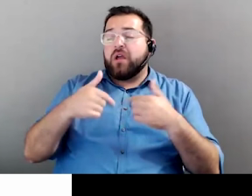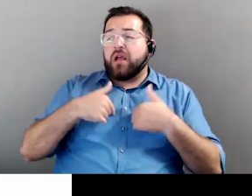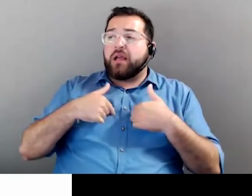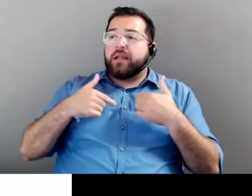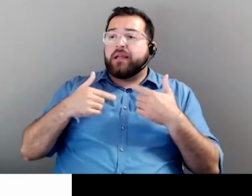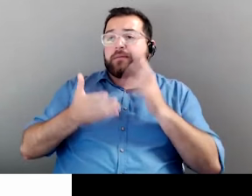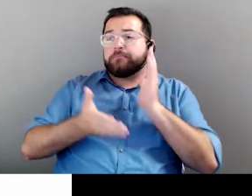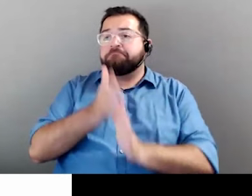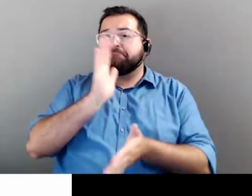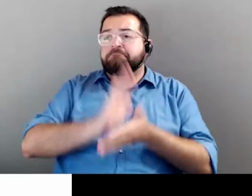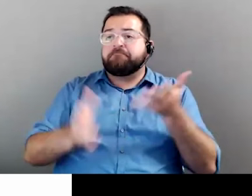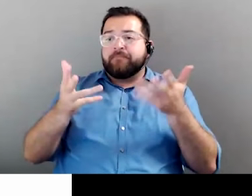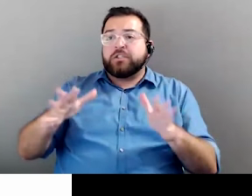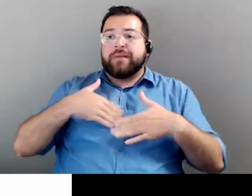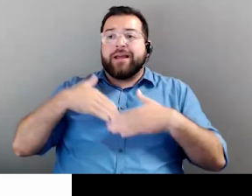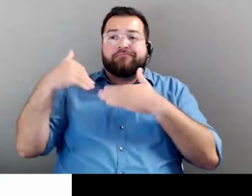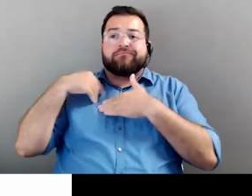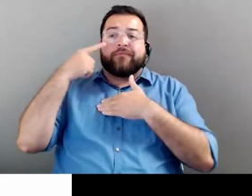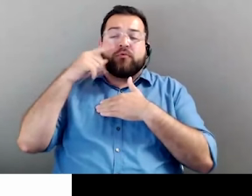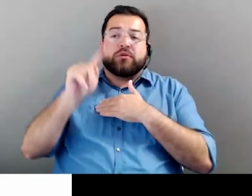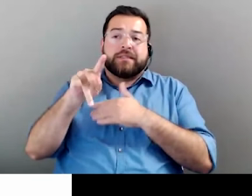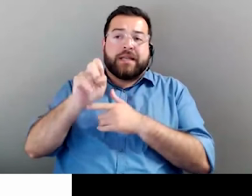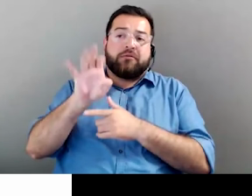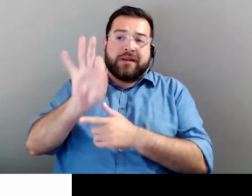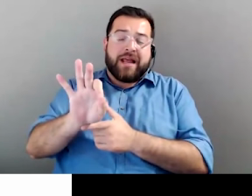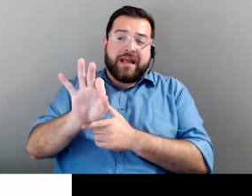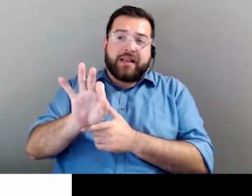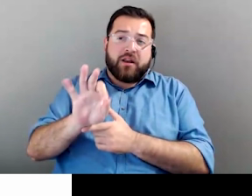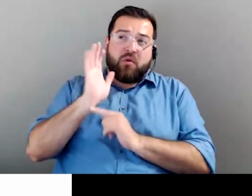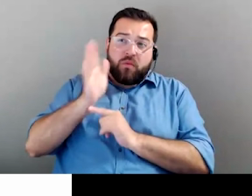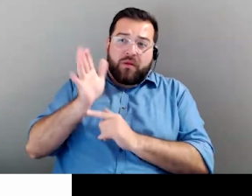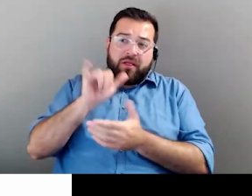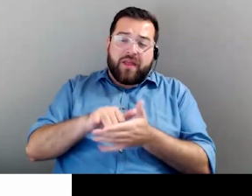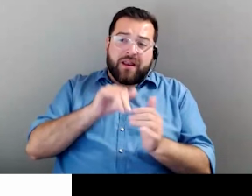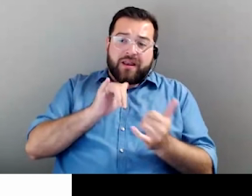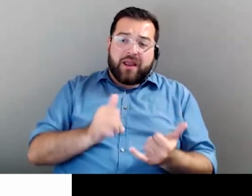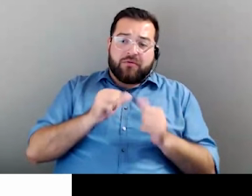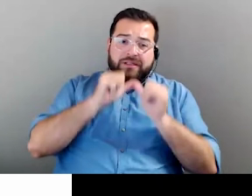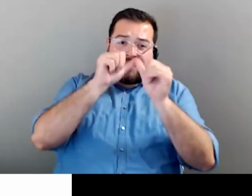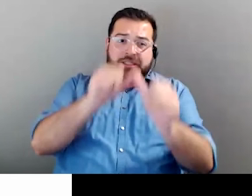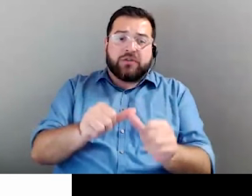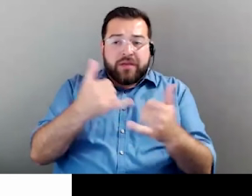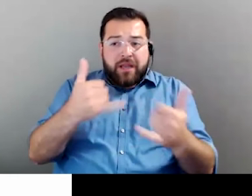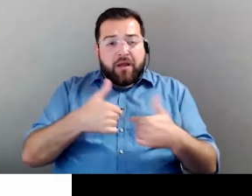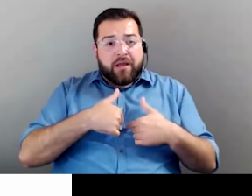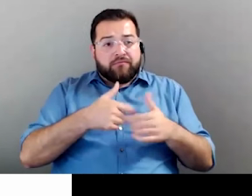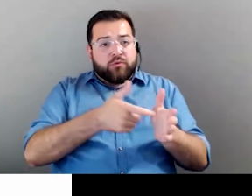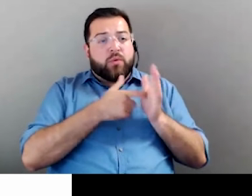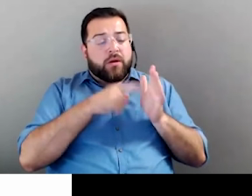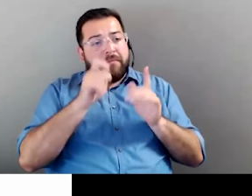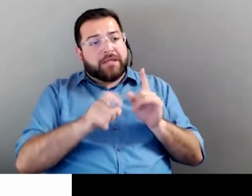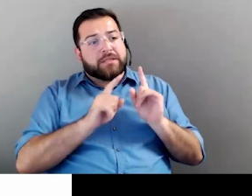IX obligation, Mhm. does that Title IX carry over into, now you're obligated to refer to